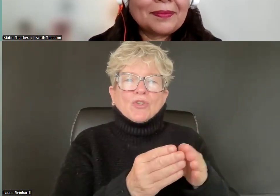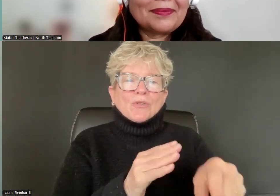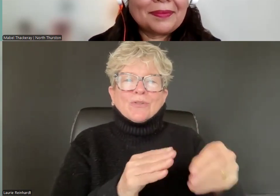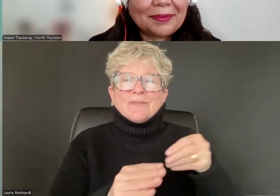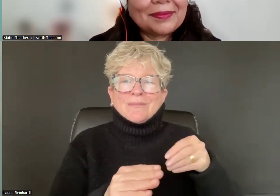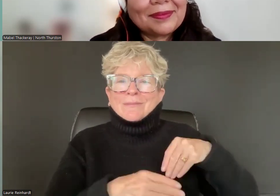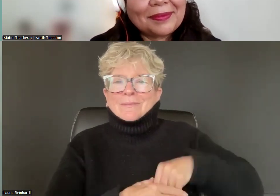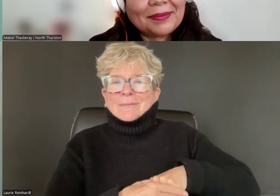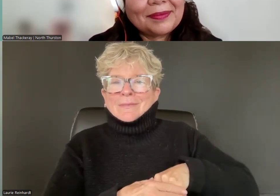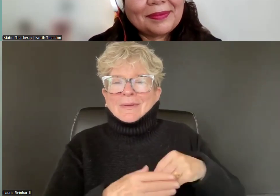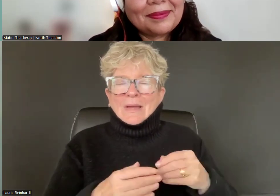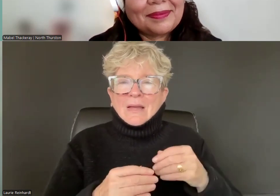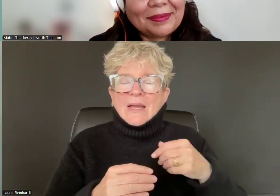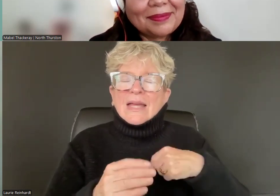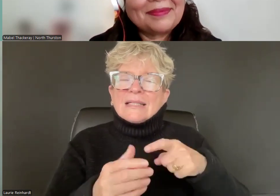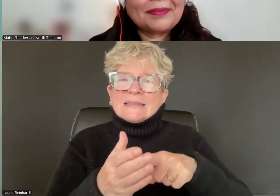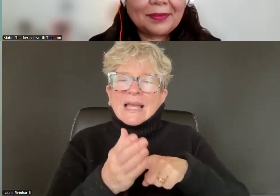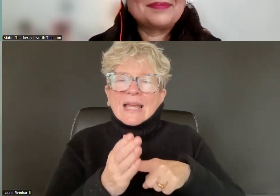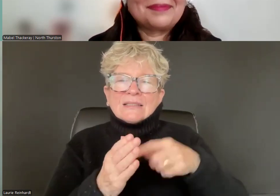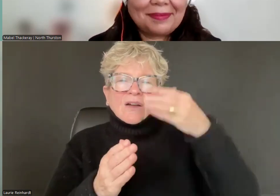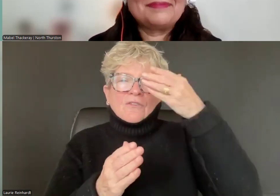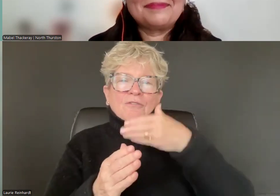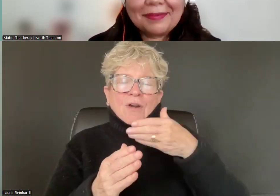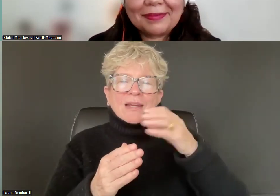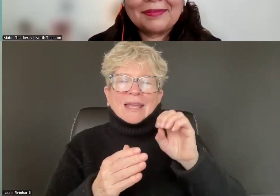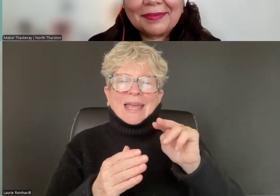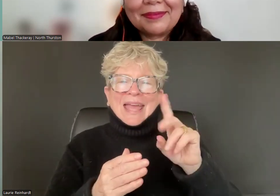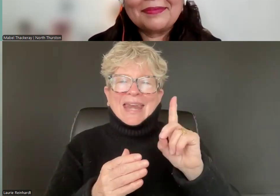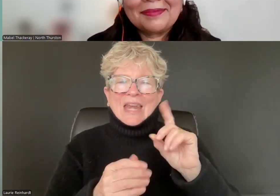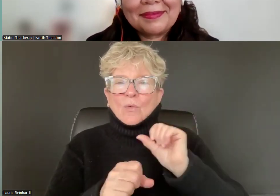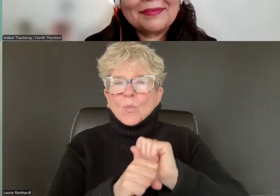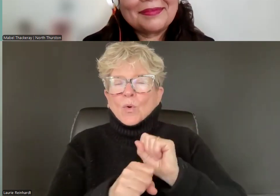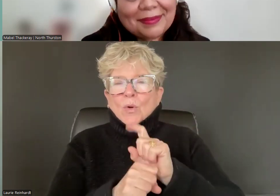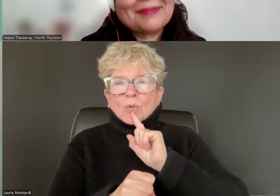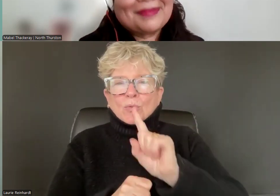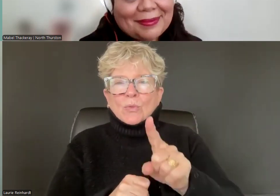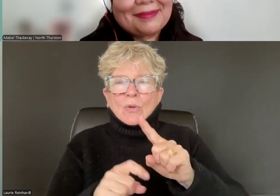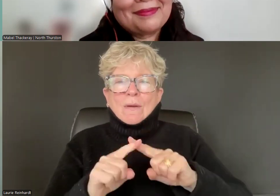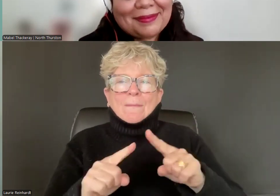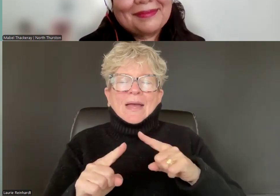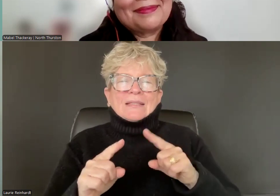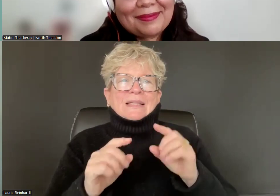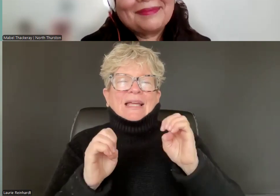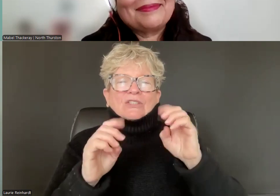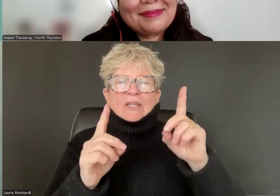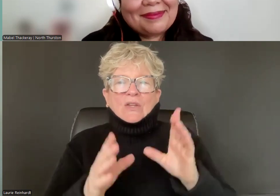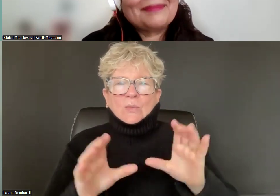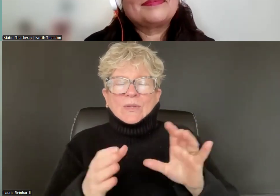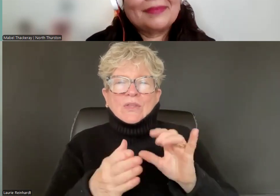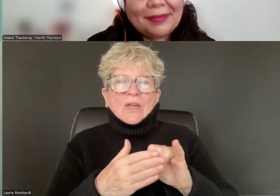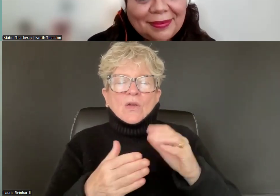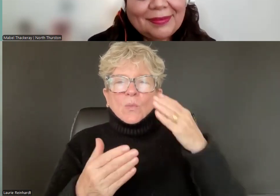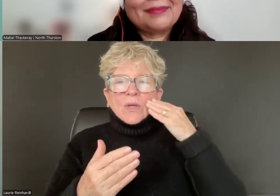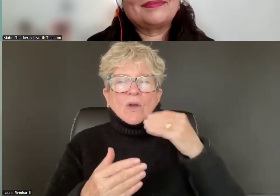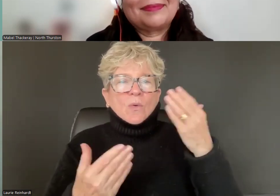upfront work on all that, but we do that as educators and it pays off. And we don't always know who it's